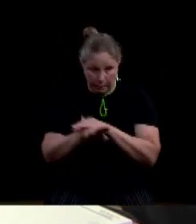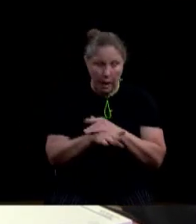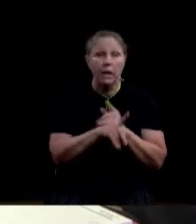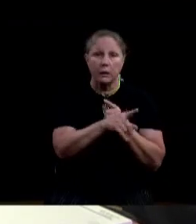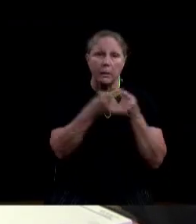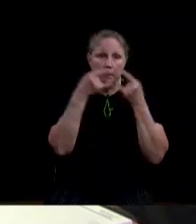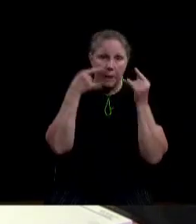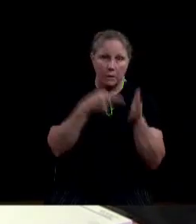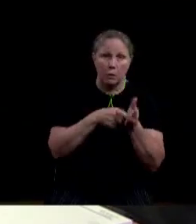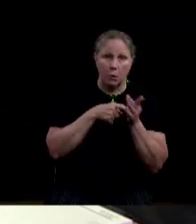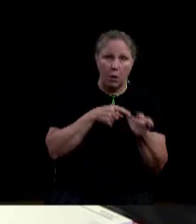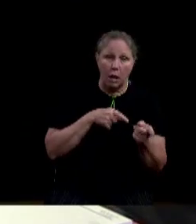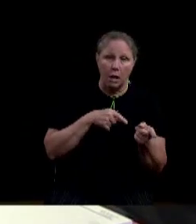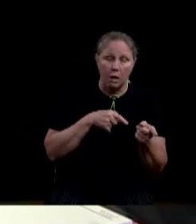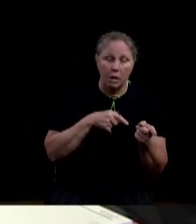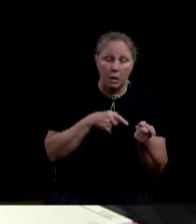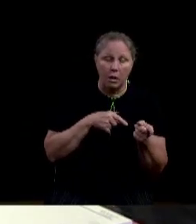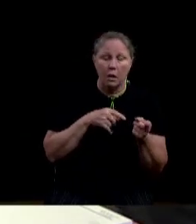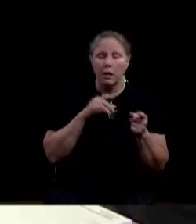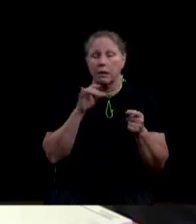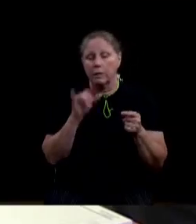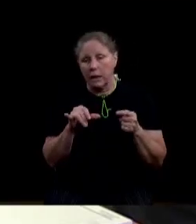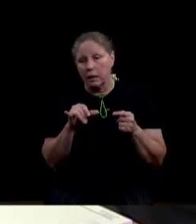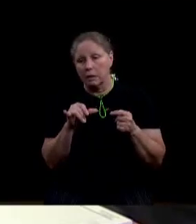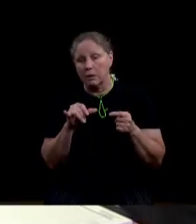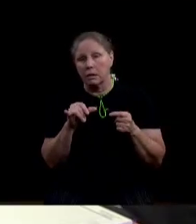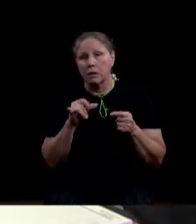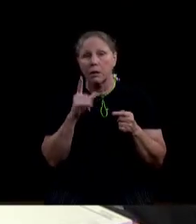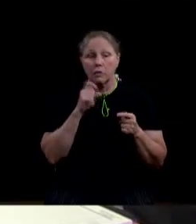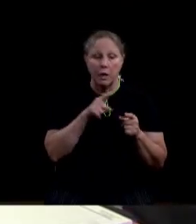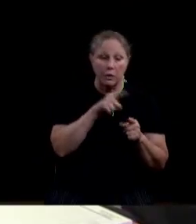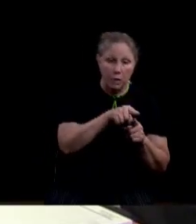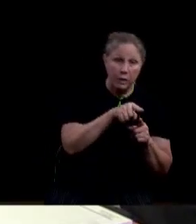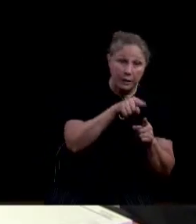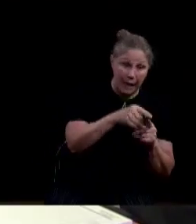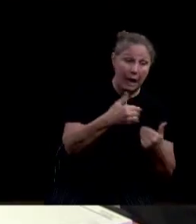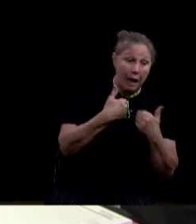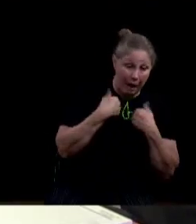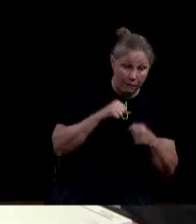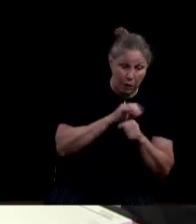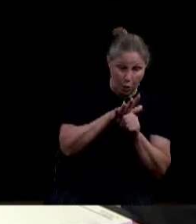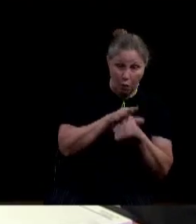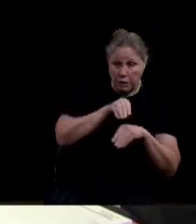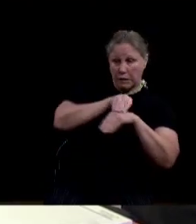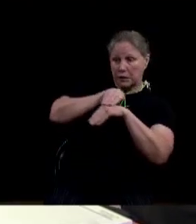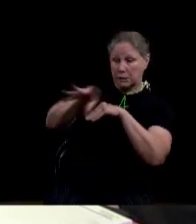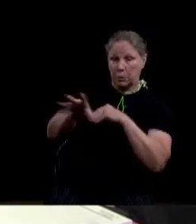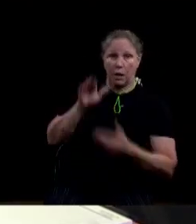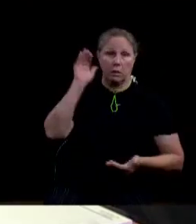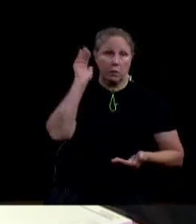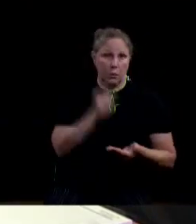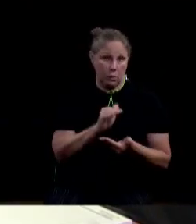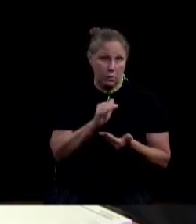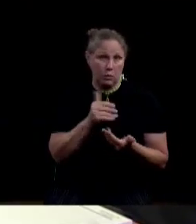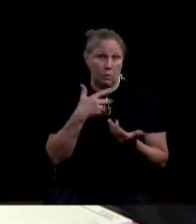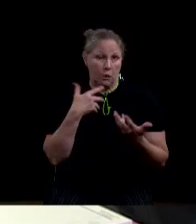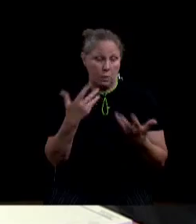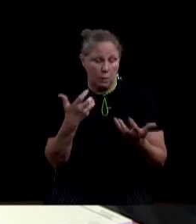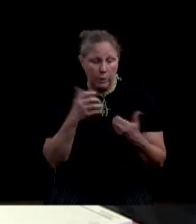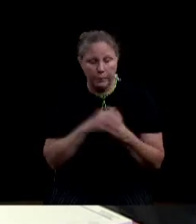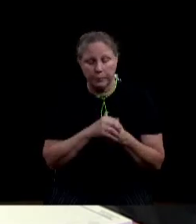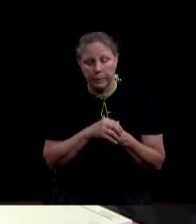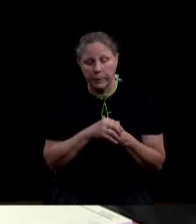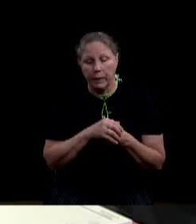trying to cut down on the source in that setting. But outside of the hospital, where